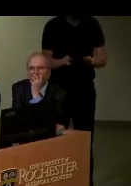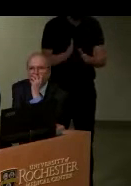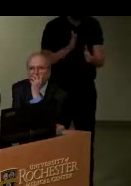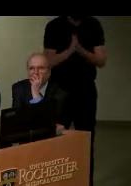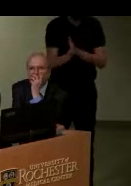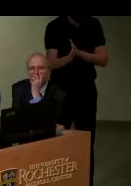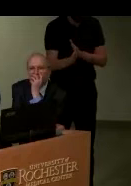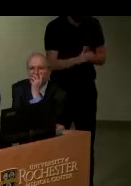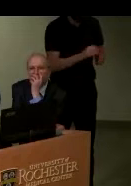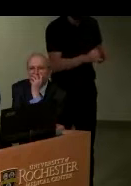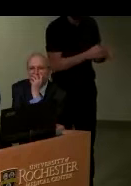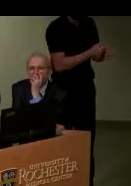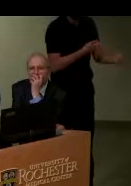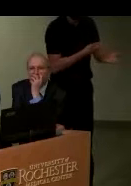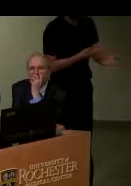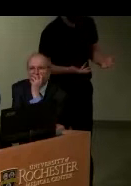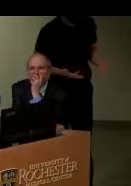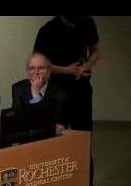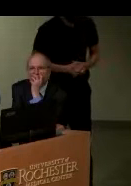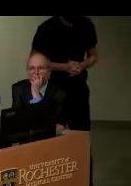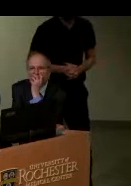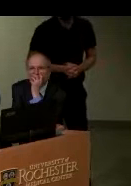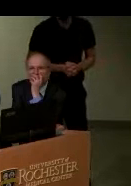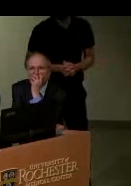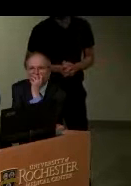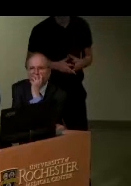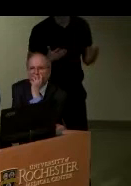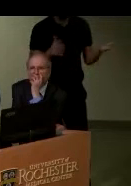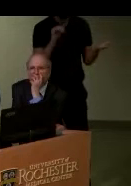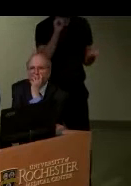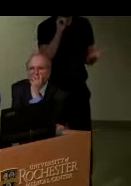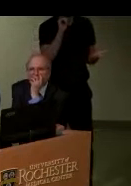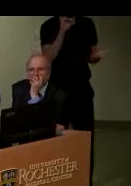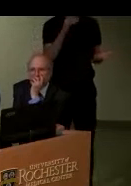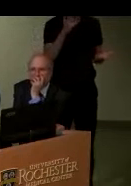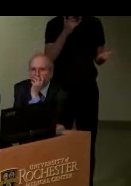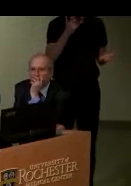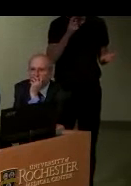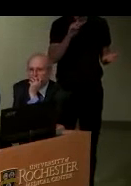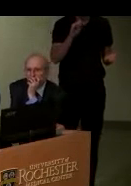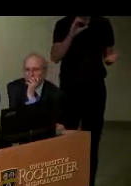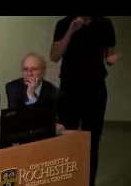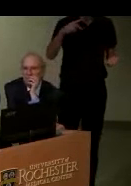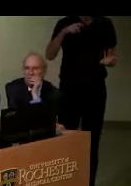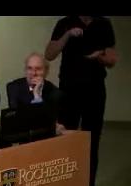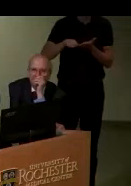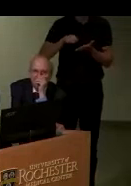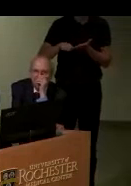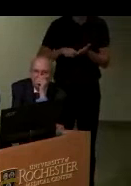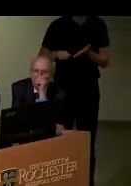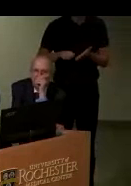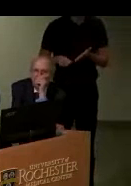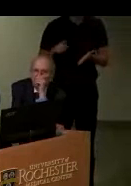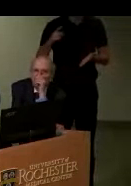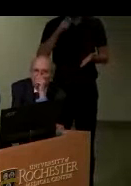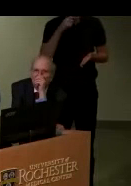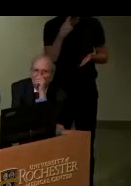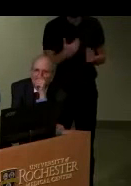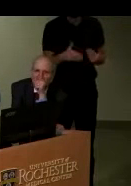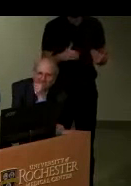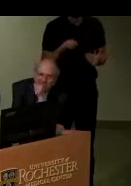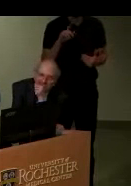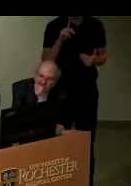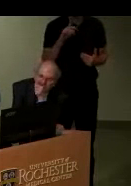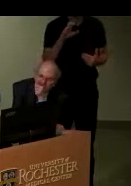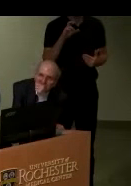go at the end of the encounter. But if you look at some of the ACT writings, I think really, Christine Sinsky,